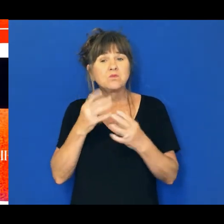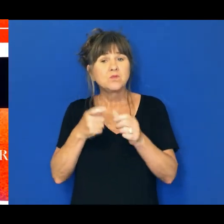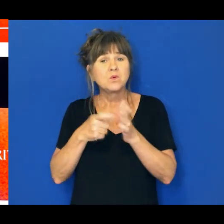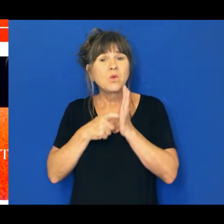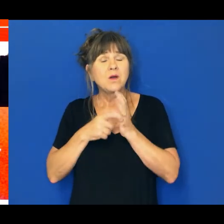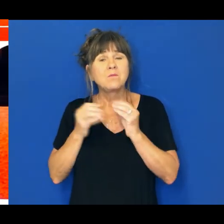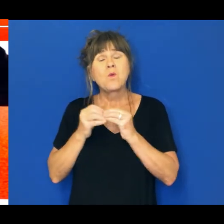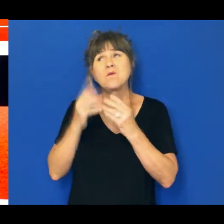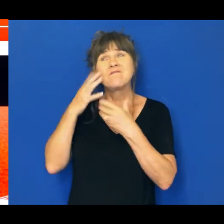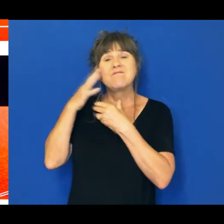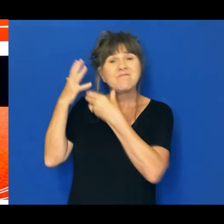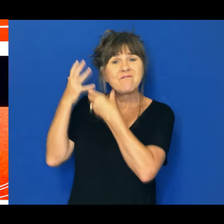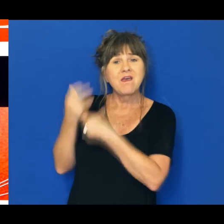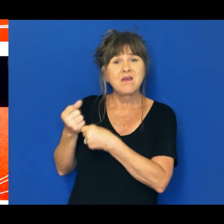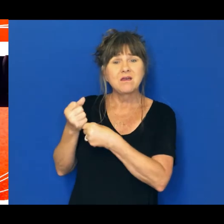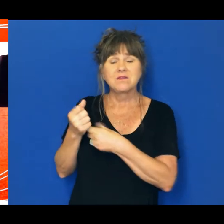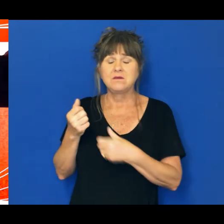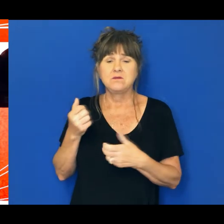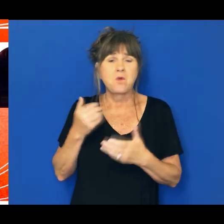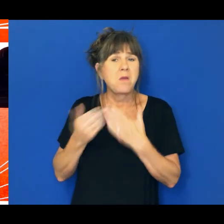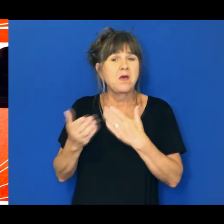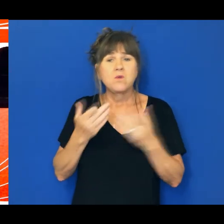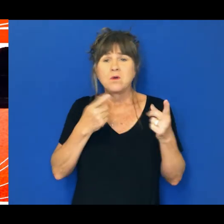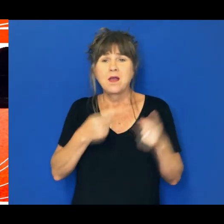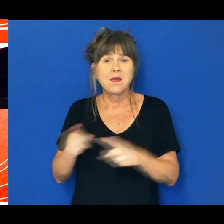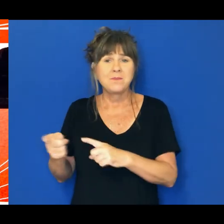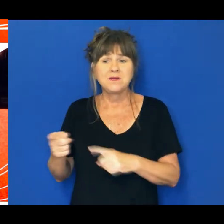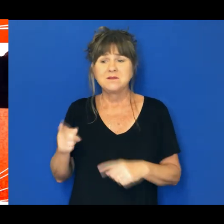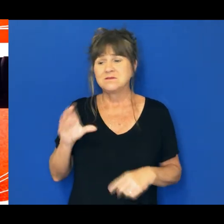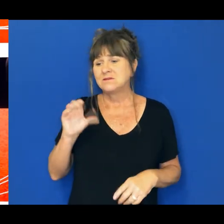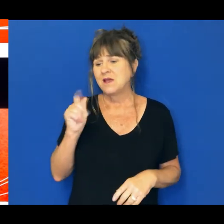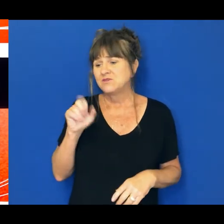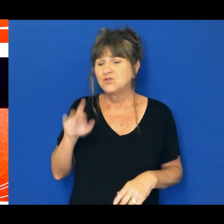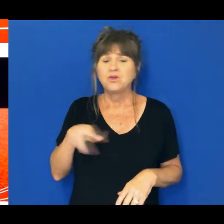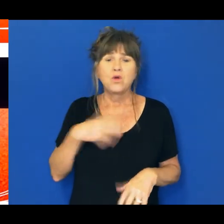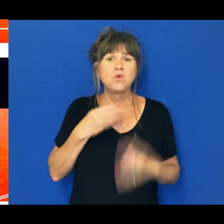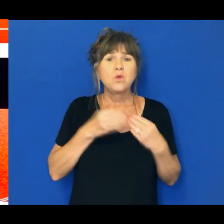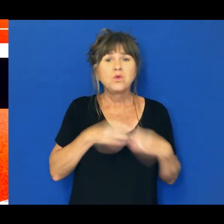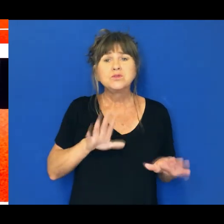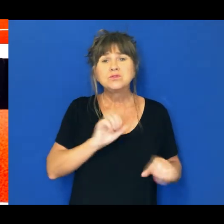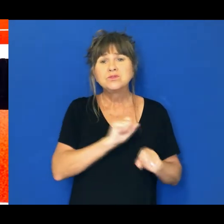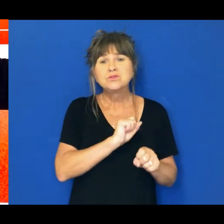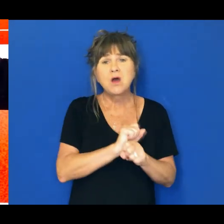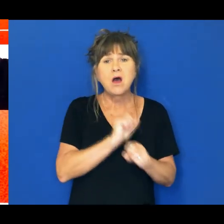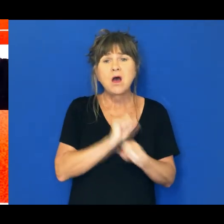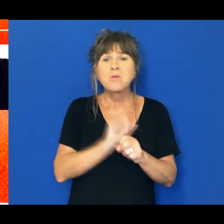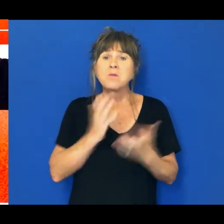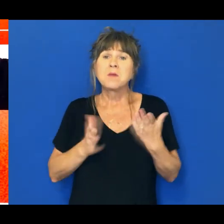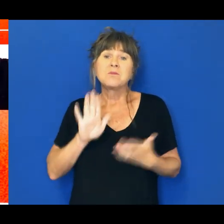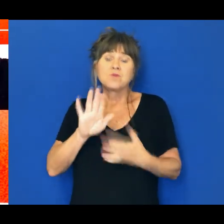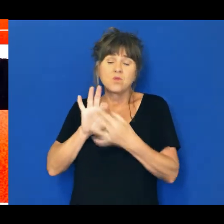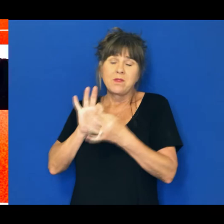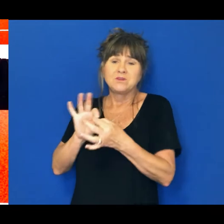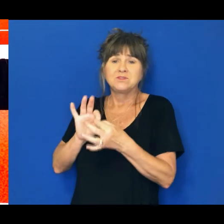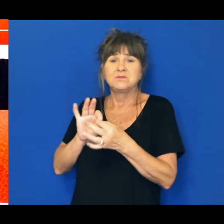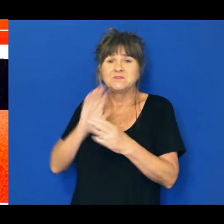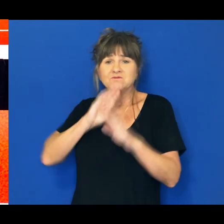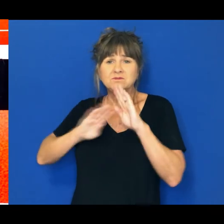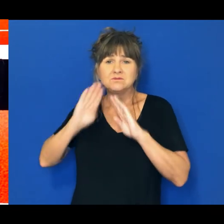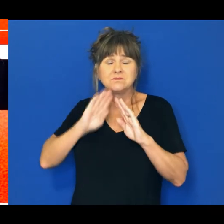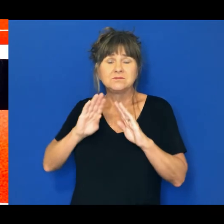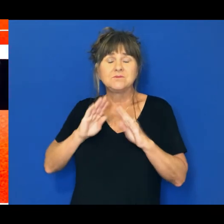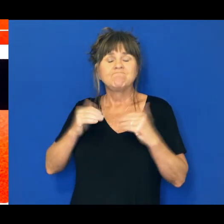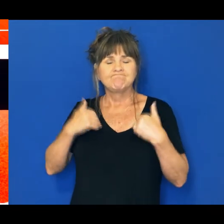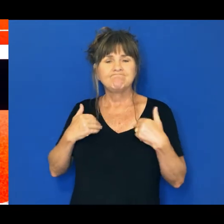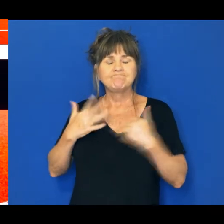going or what storm comes or the cancer news or the job loss or the frustrating relationship, I'm just